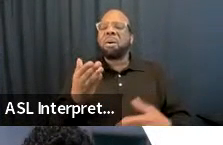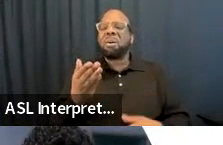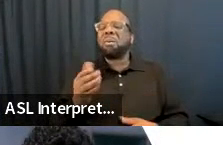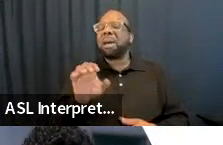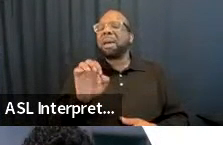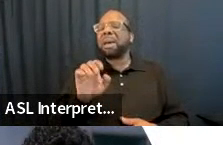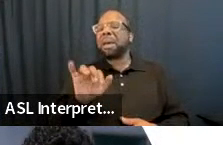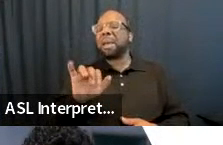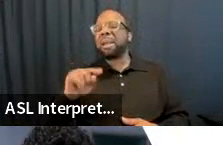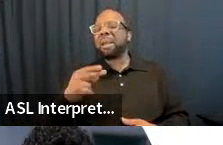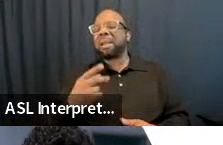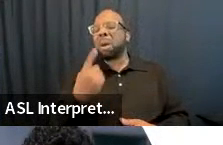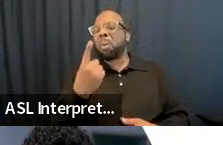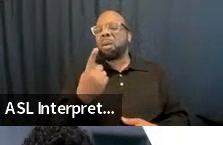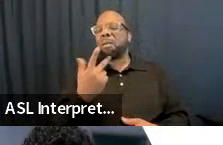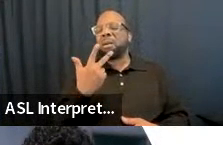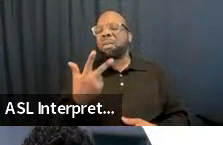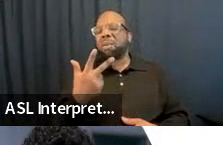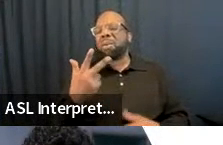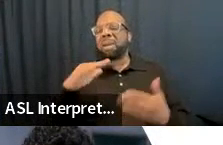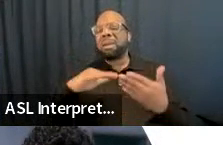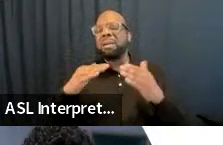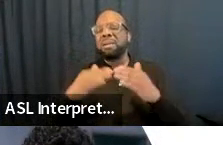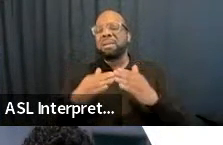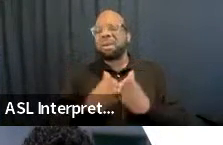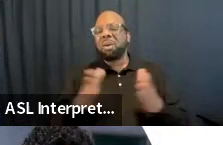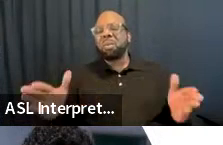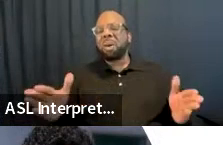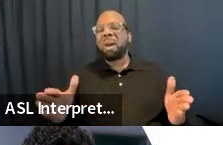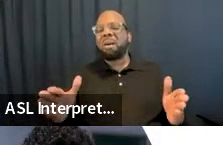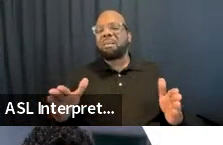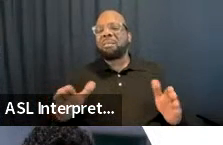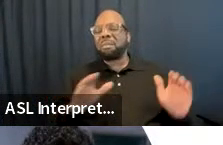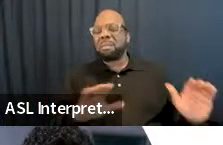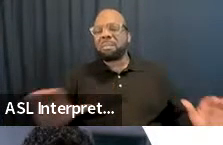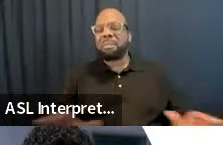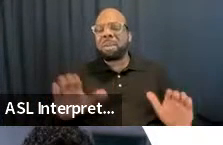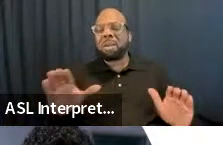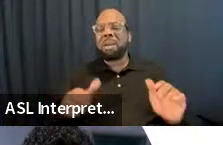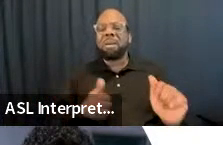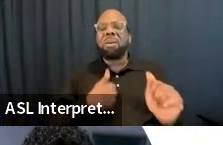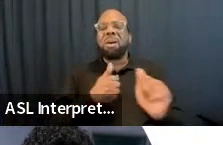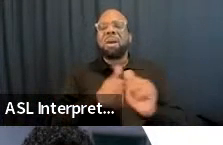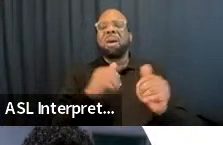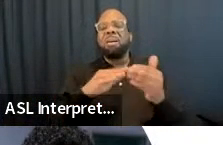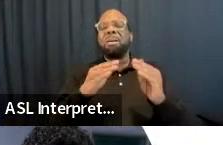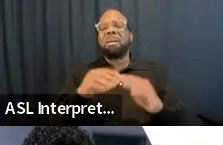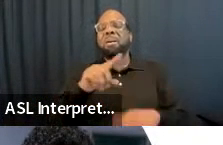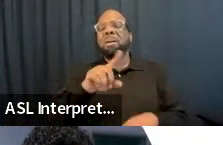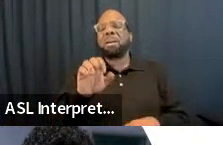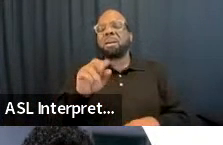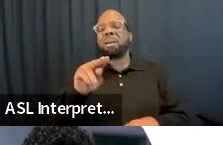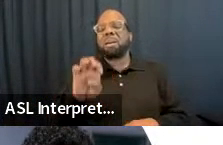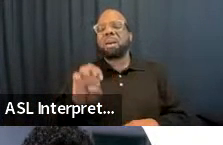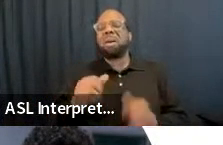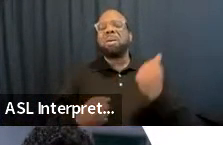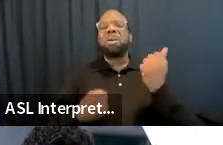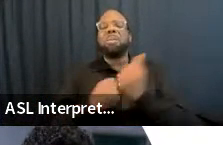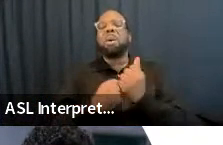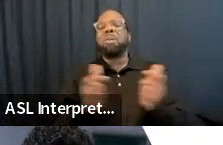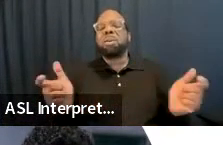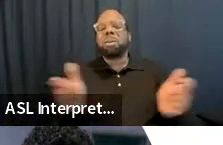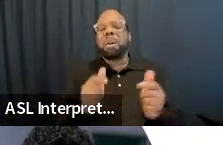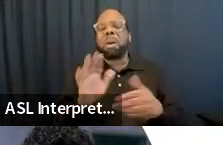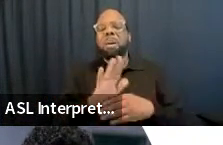of three citywide initiatives that are meant to modernize and update our city's zoning regulations to support small businesses, create affordable